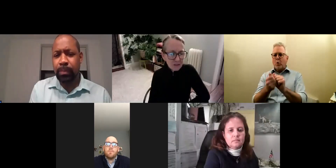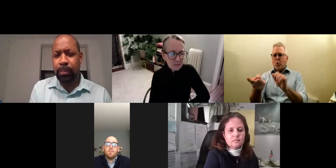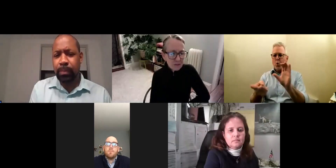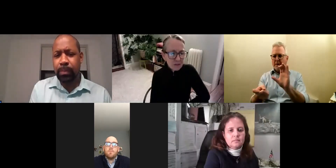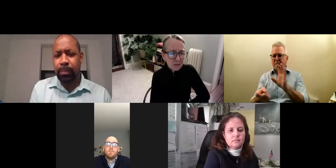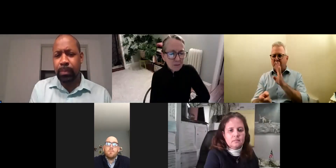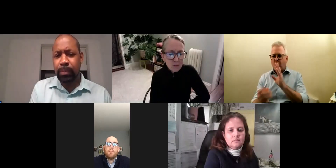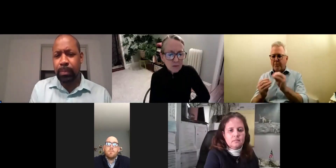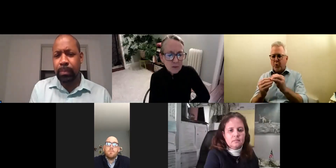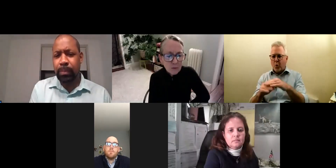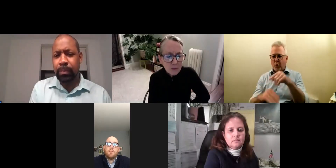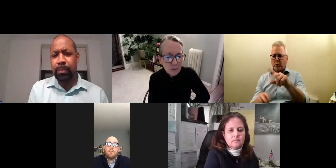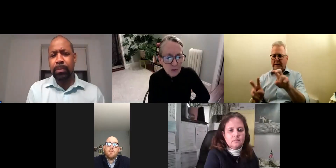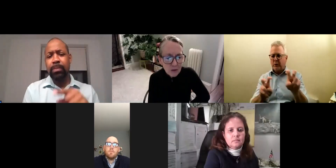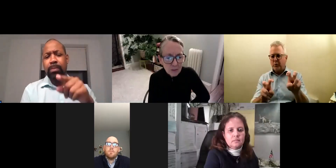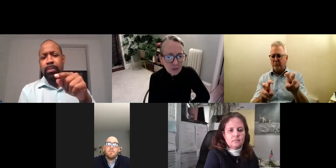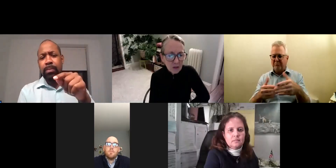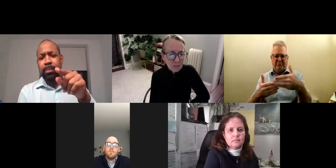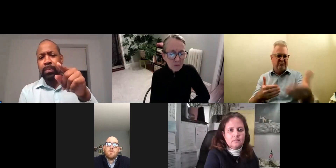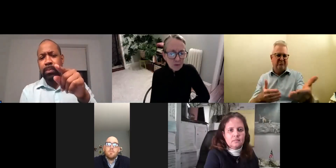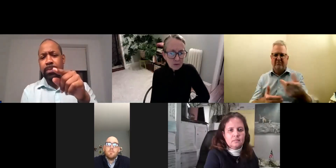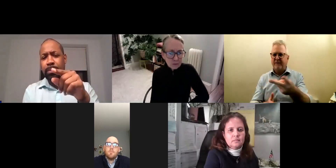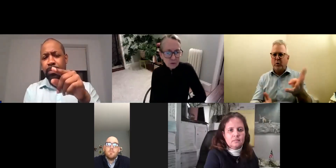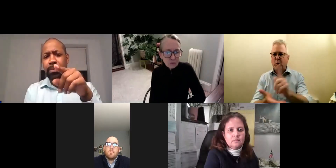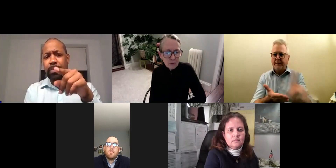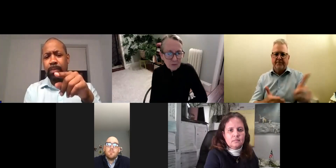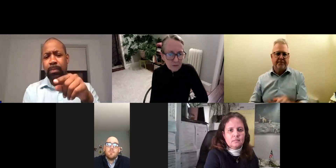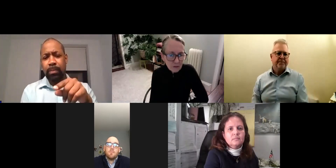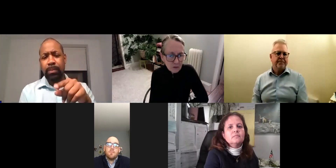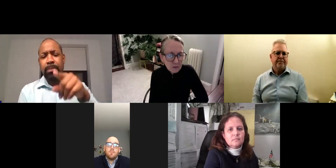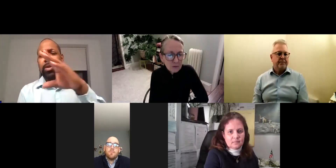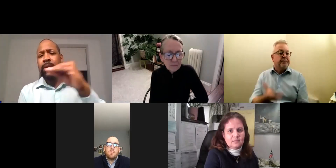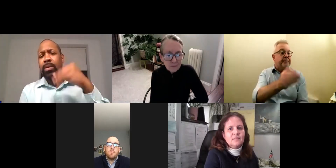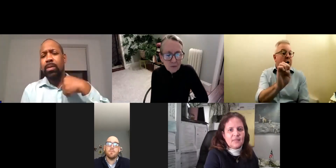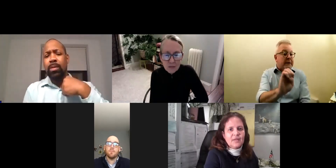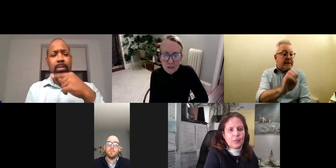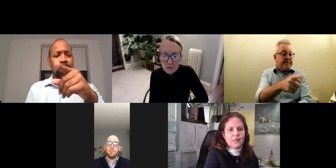just something I'm looking forward to working with you, Carmen, and talking more with you about this issue